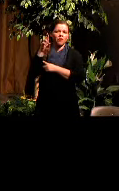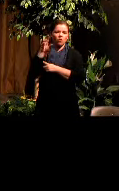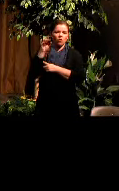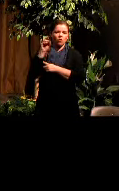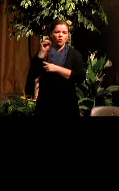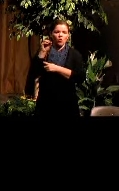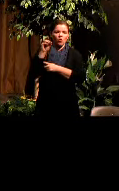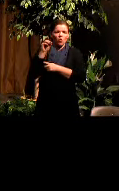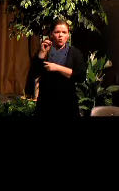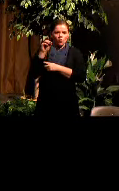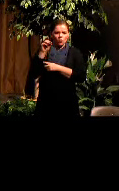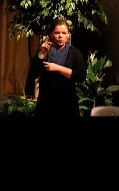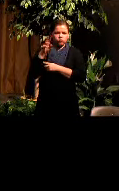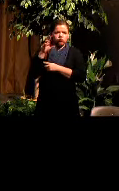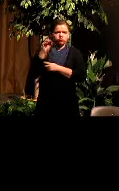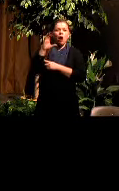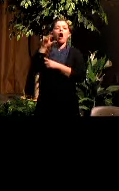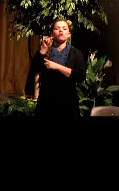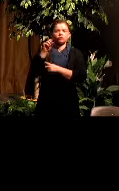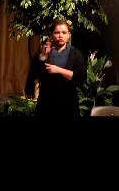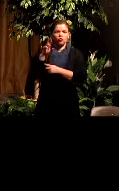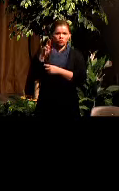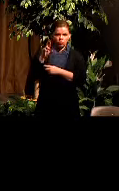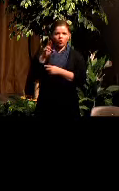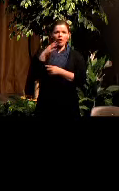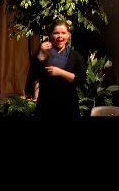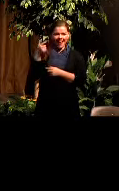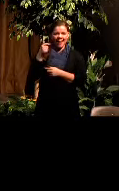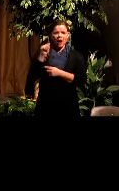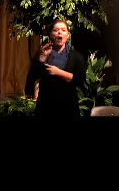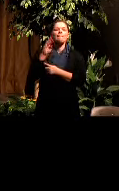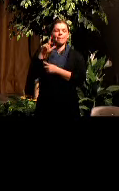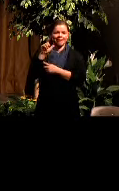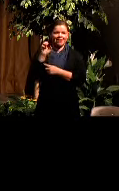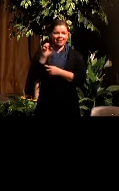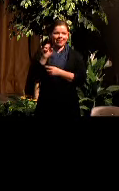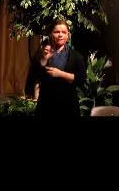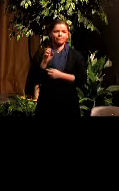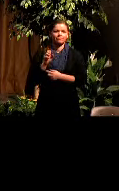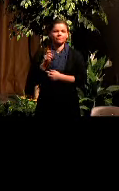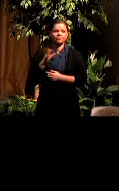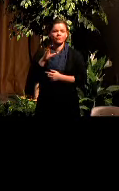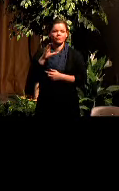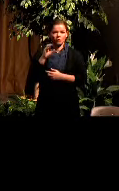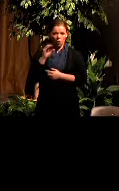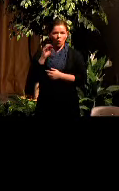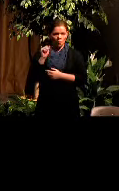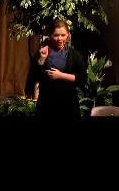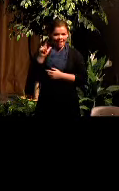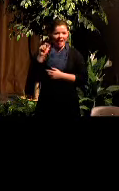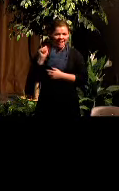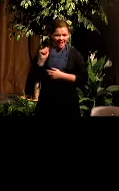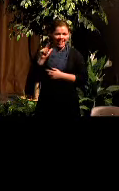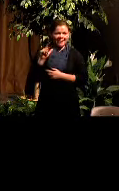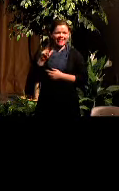of Zoo Atlanta. So without any further ado, thank you for joining us tonight, Dennis.